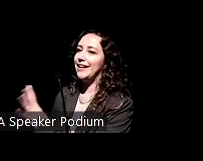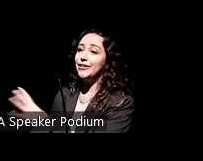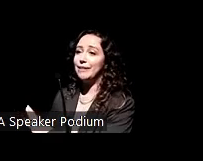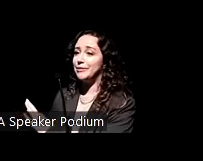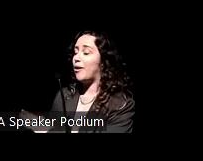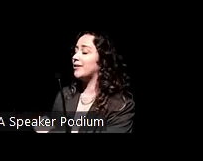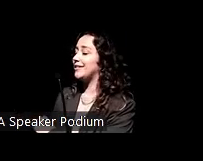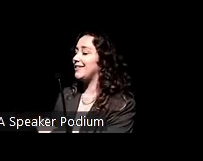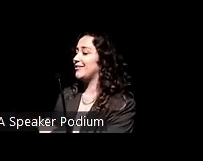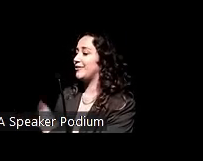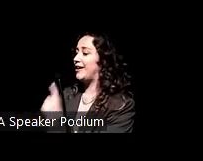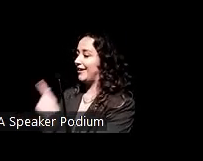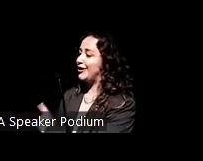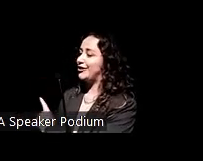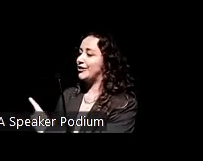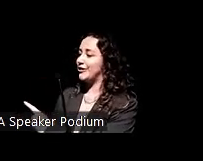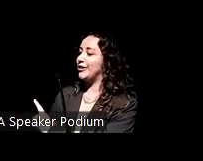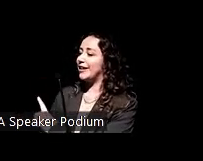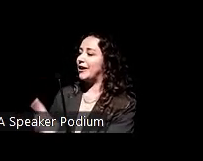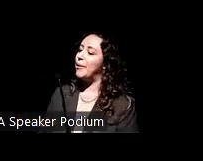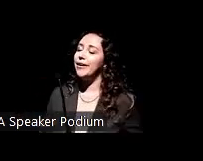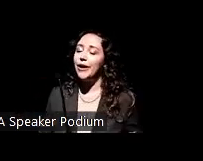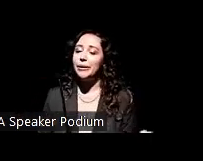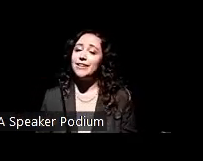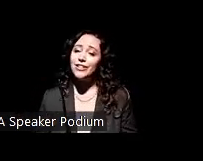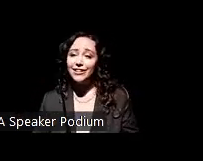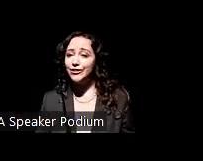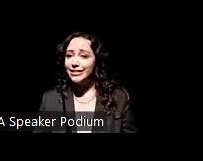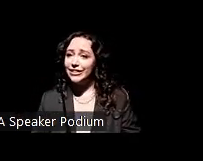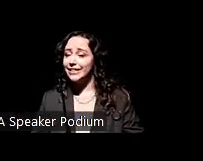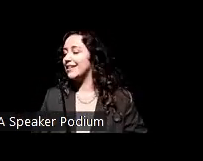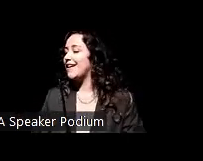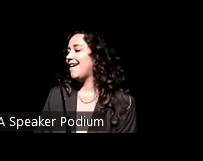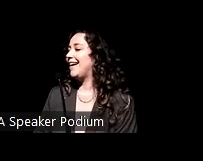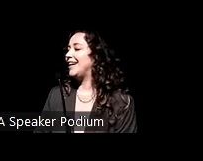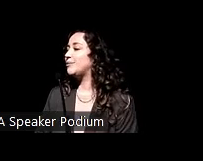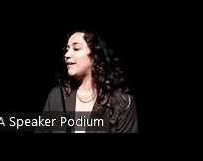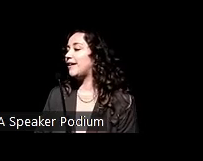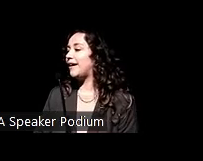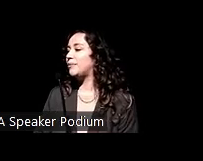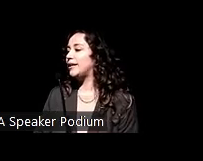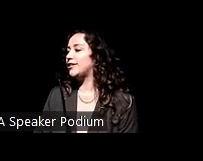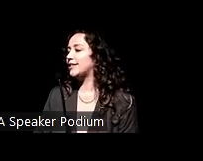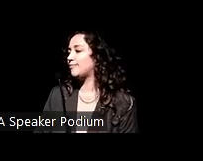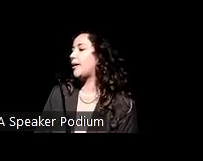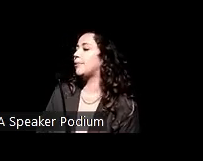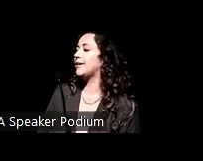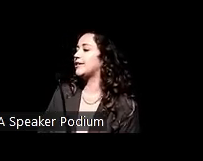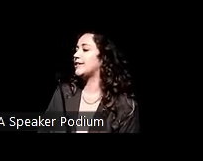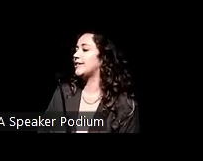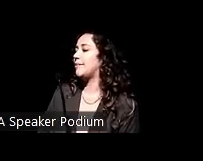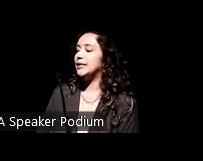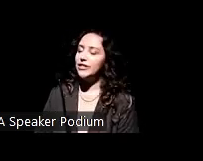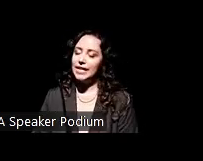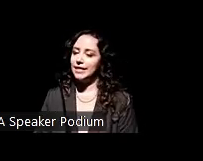these other types of policies, I encourage you to look at our embodied carbon educational series. As well, we just